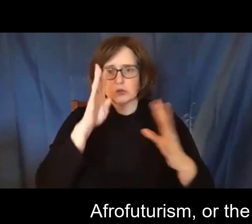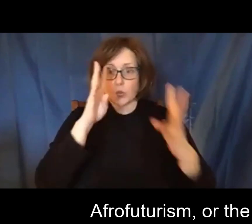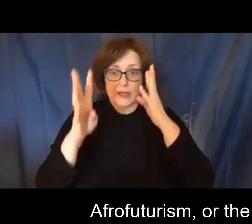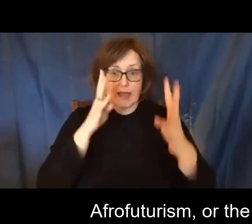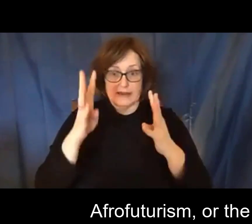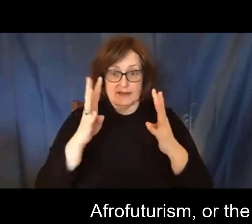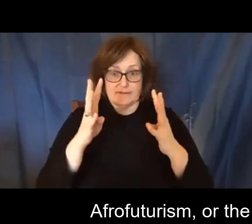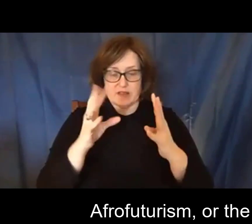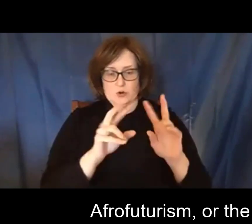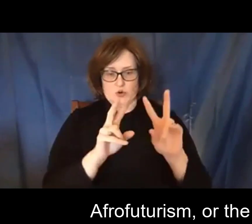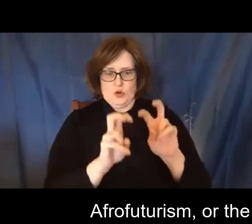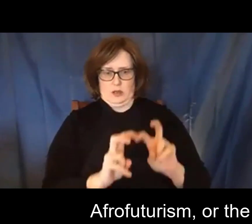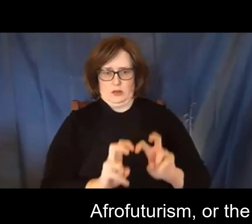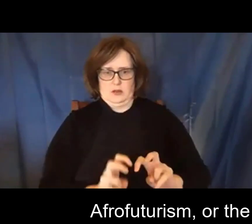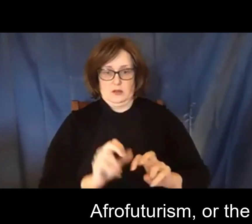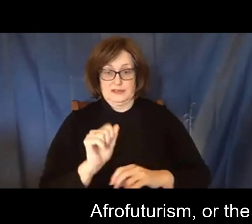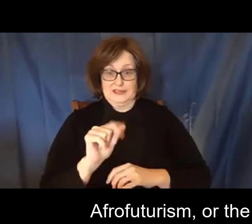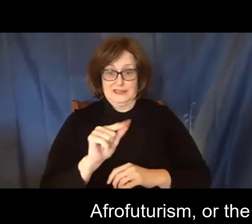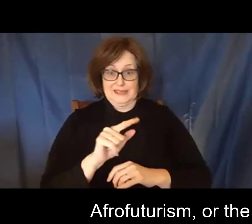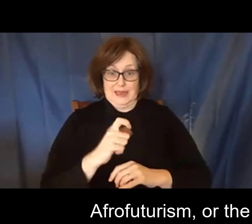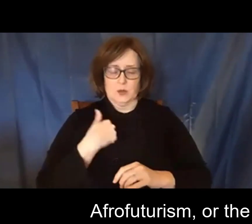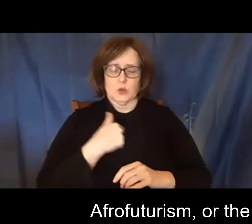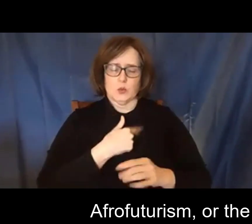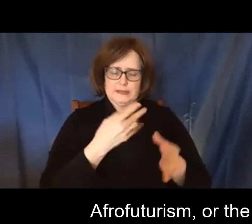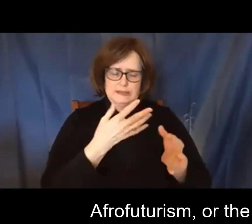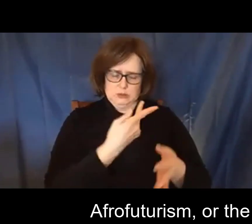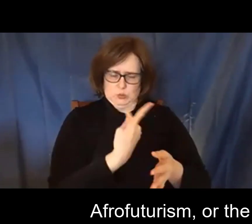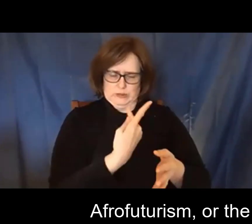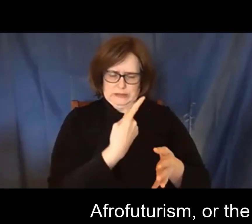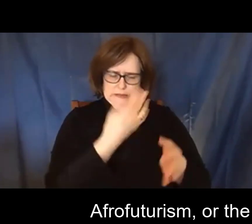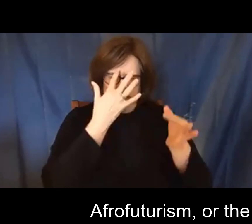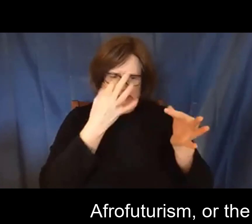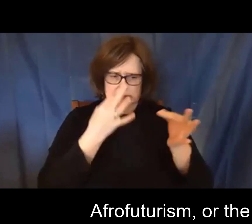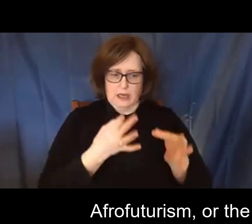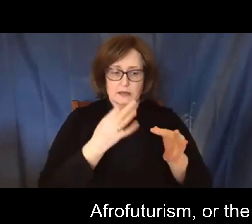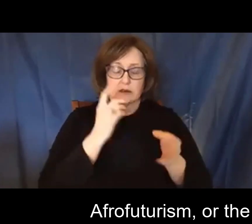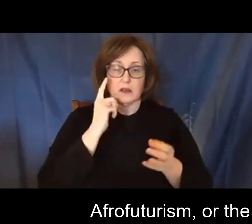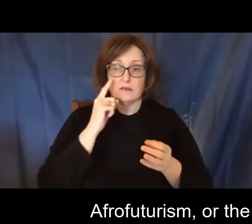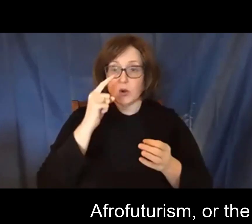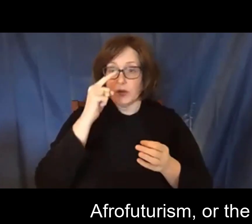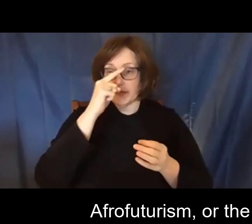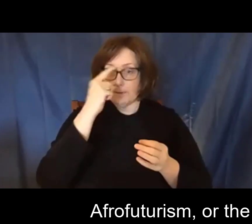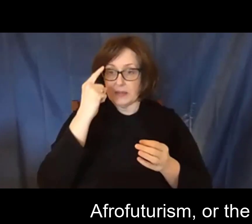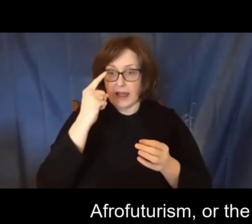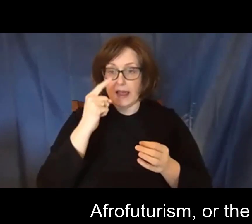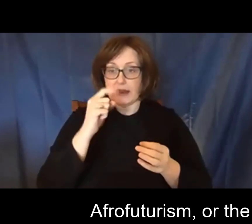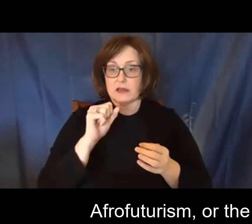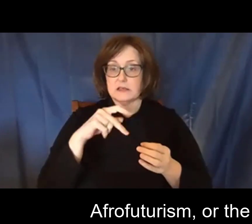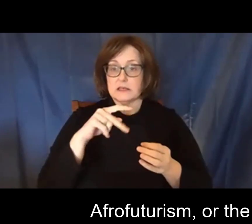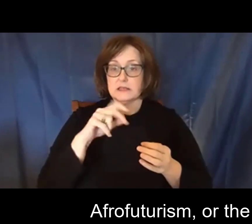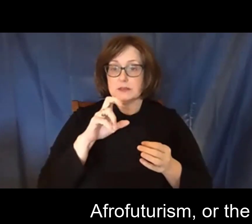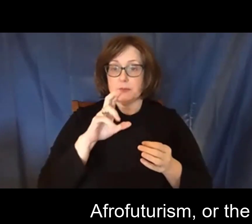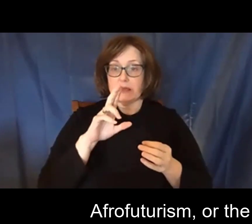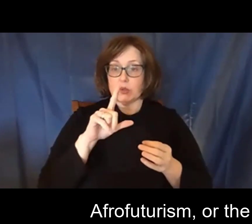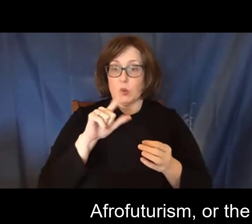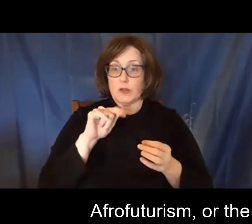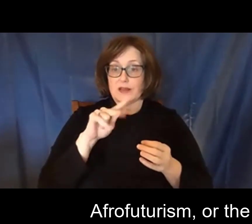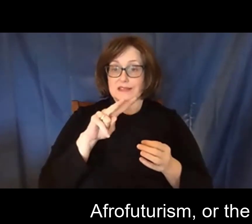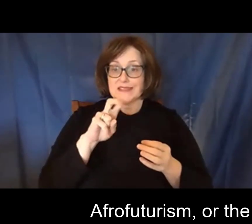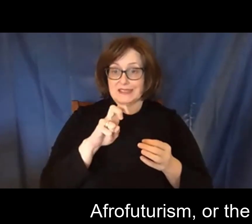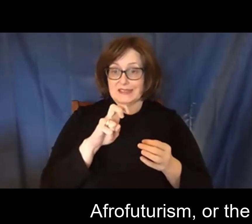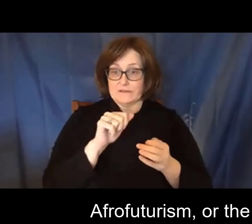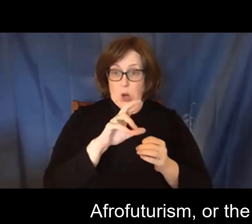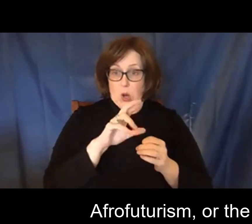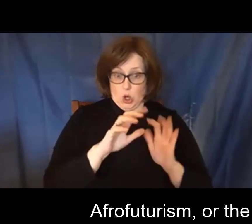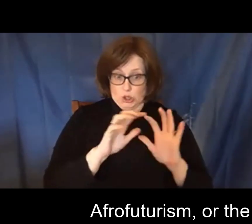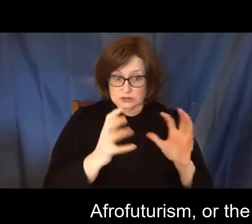that Afro-Futurism, or the Black speculative arts, aligned best with our publishing and social